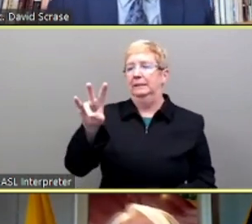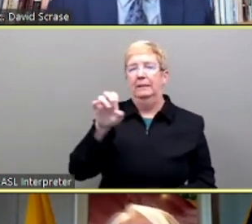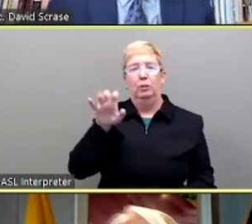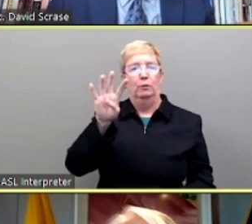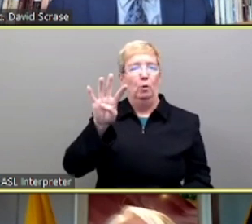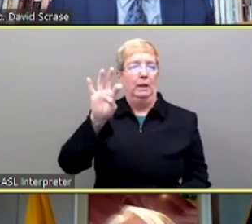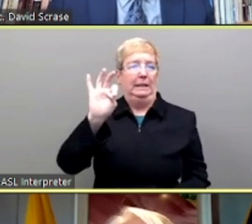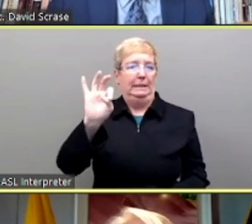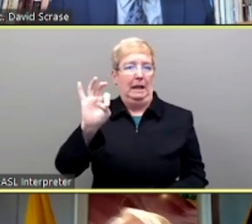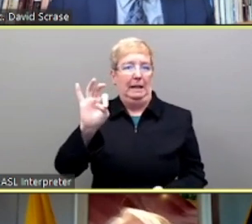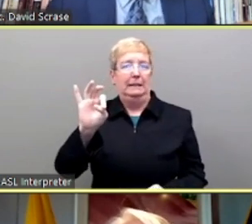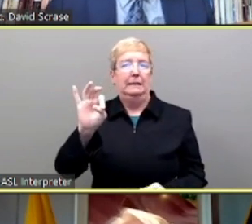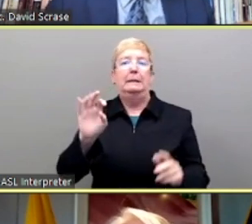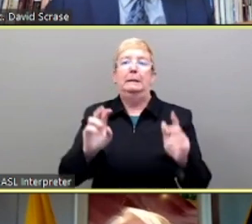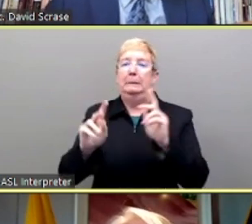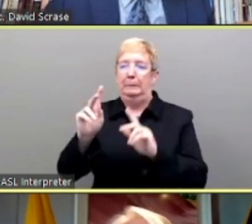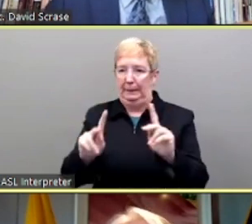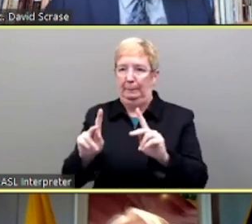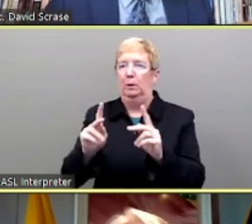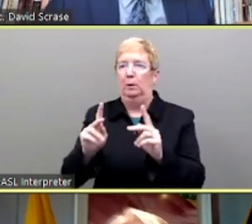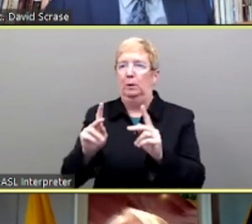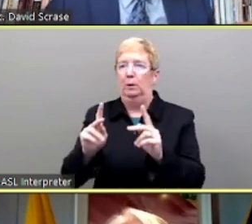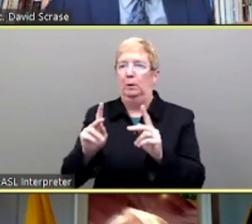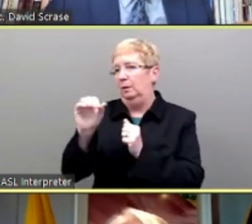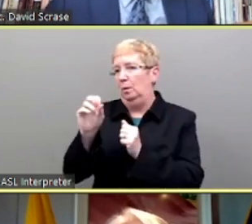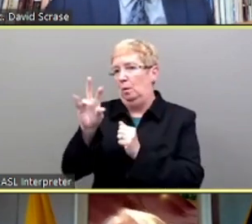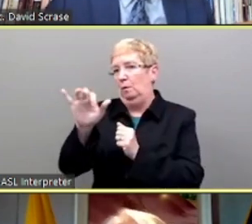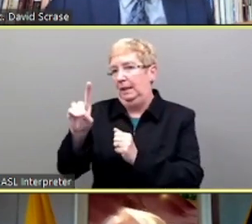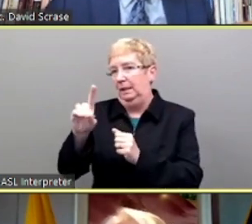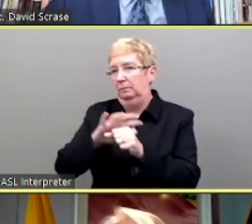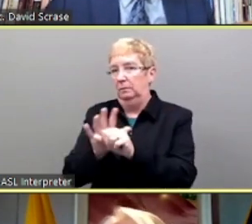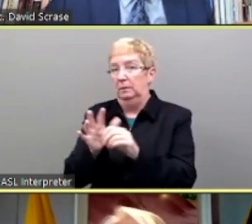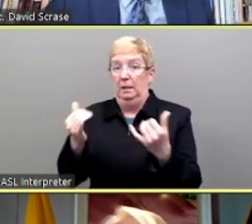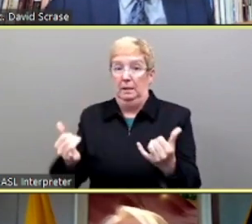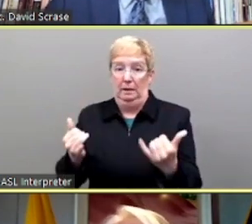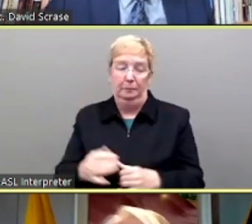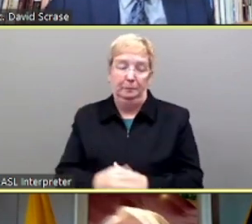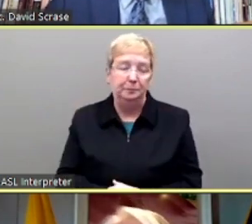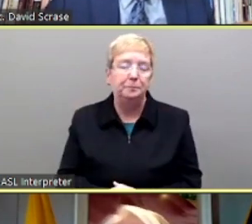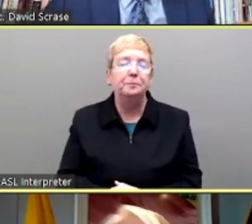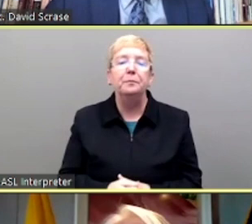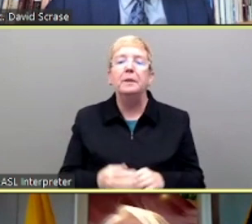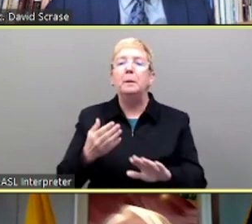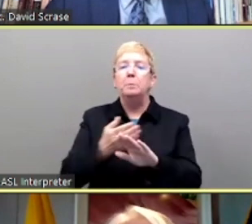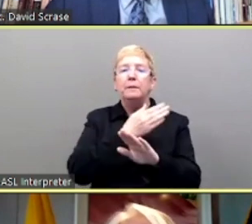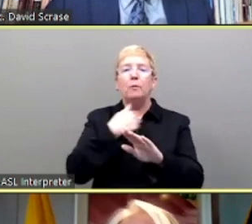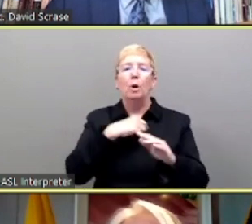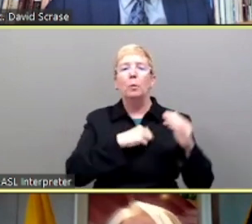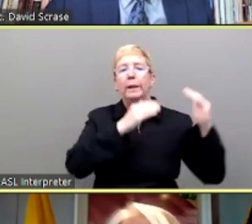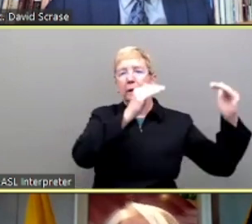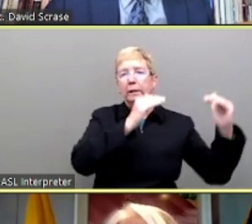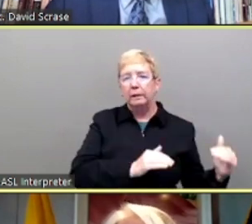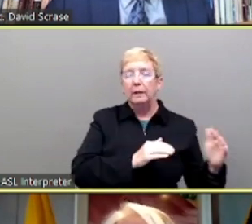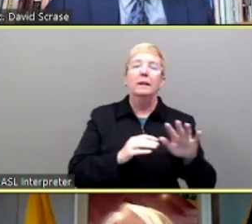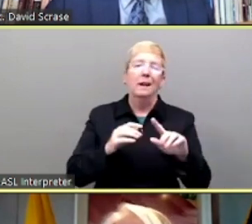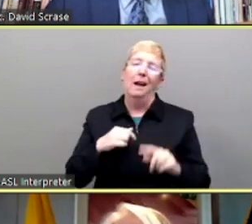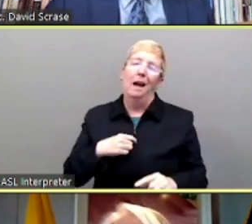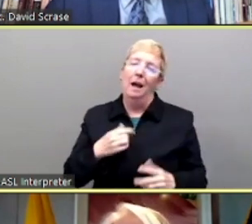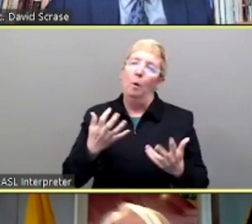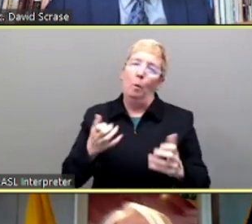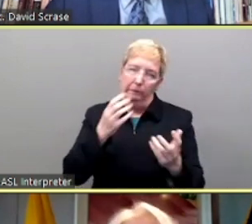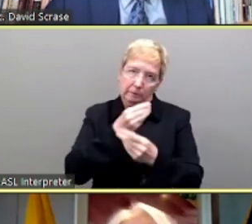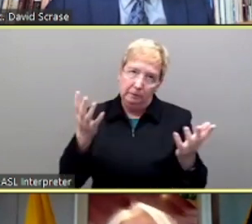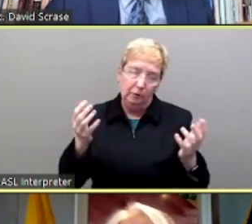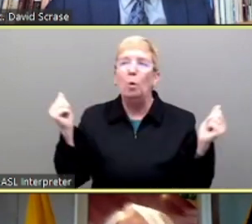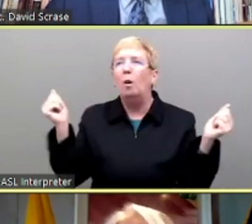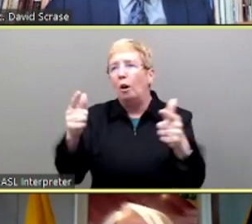749 cases. Before we go to the next slide, I want to point out what everybody already knows, because